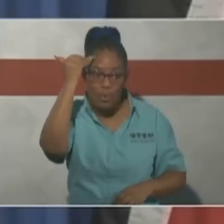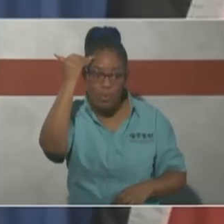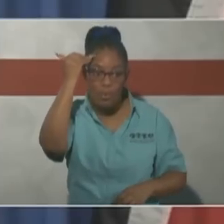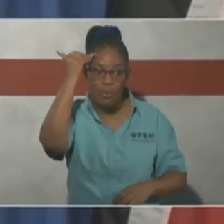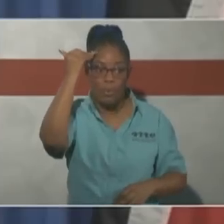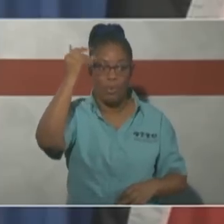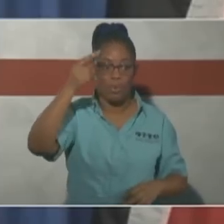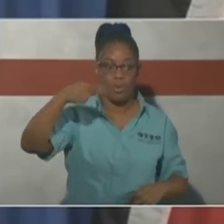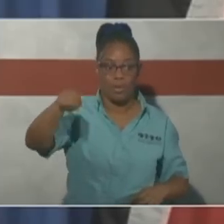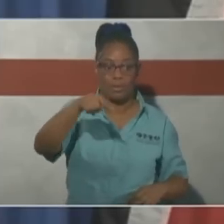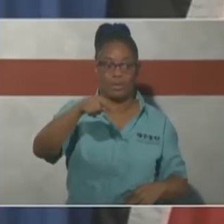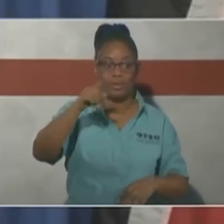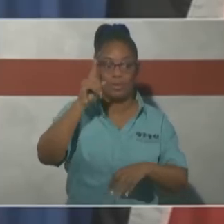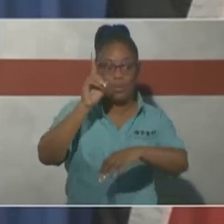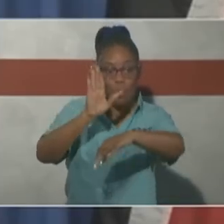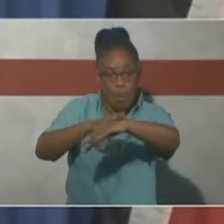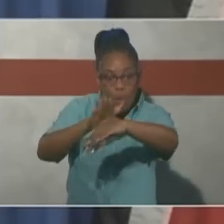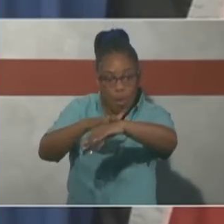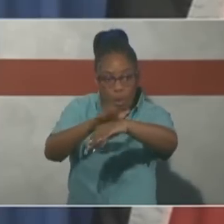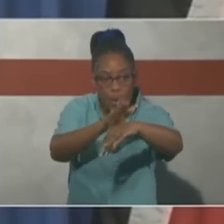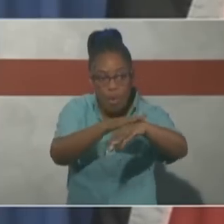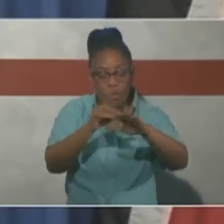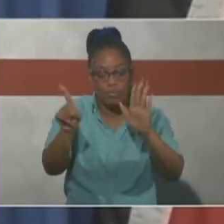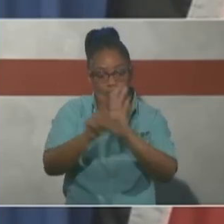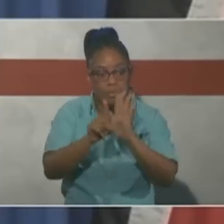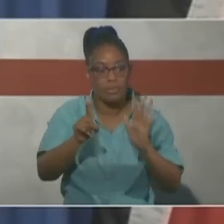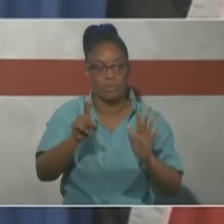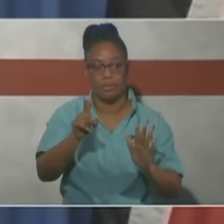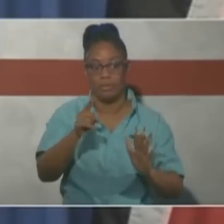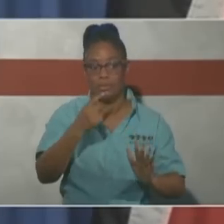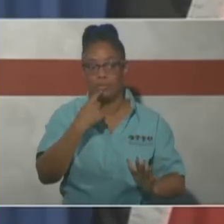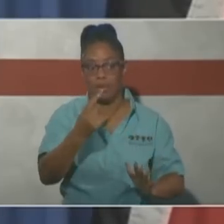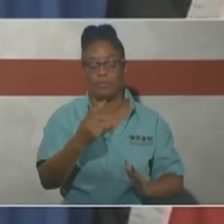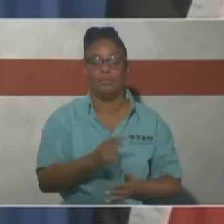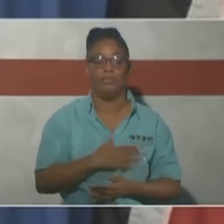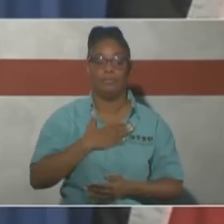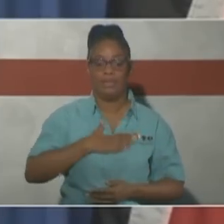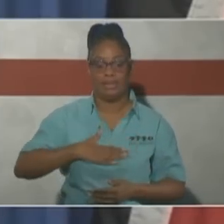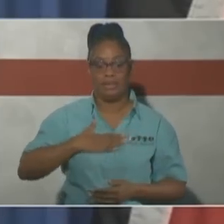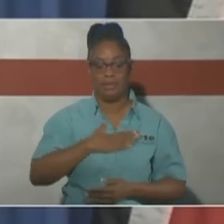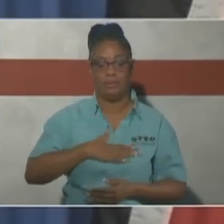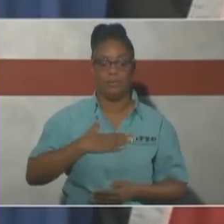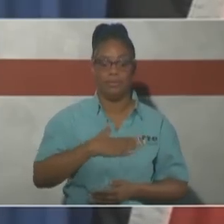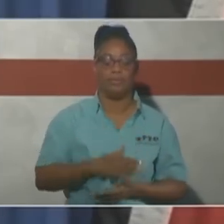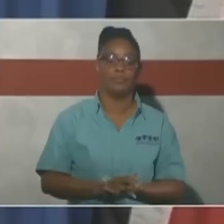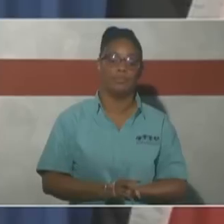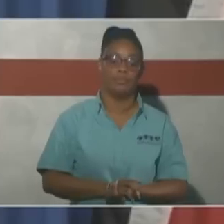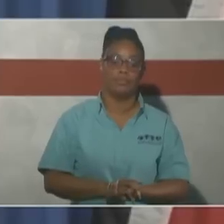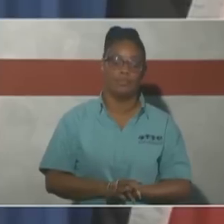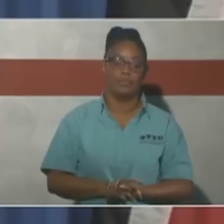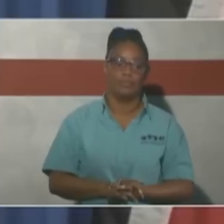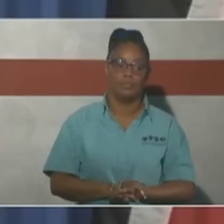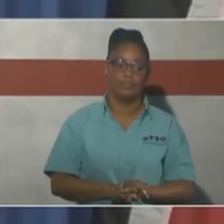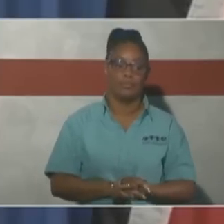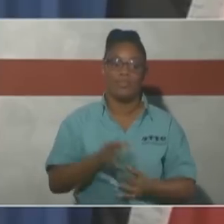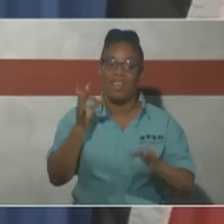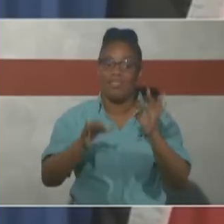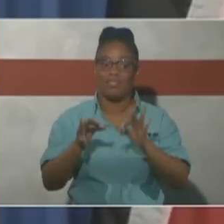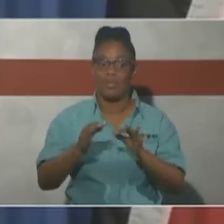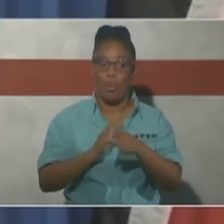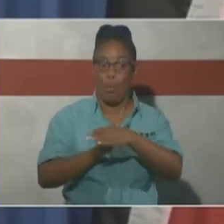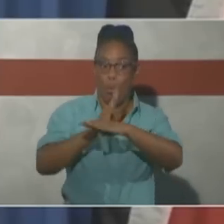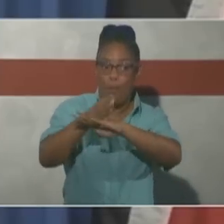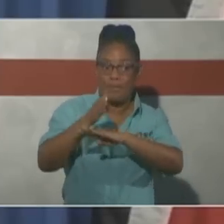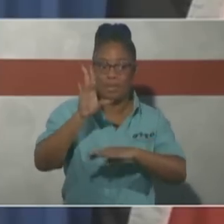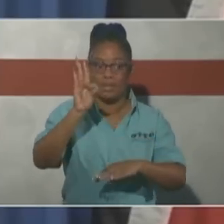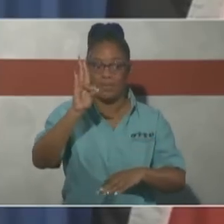have cardiac or renal kinds of concerns, and of course thoracic and pulmonary problems, if those are